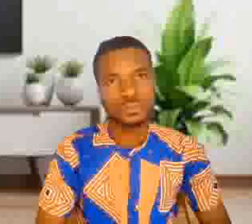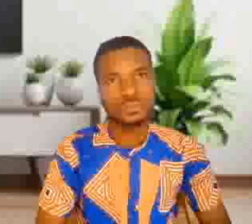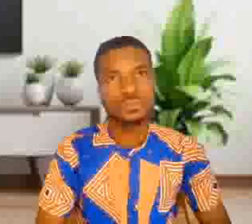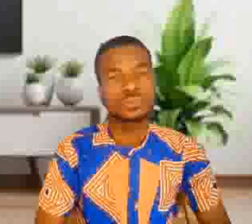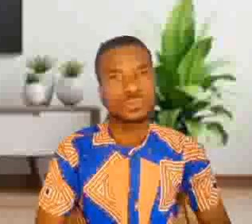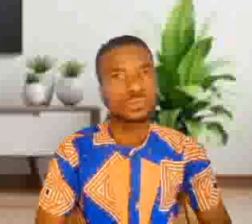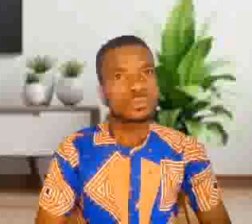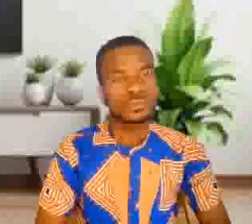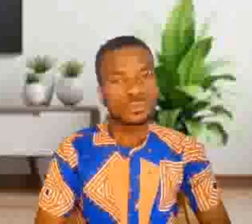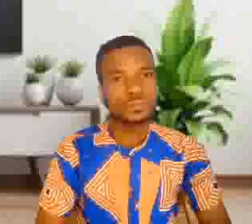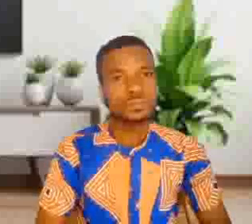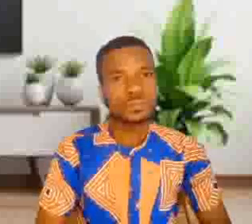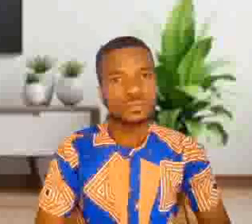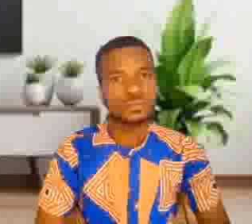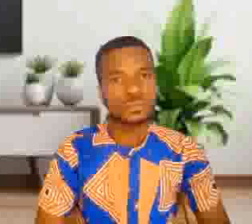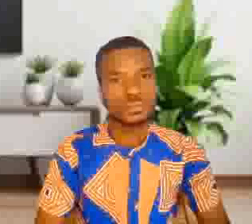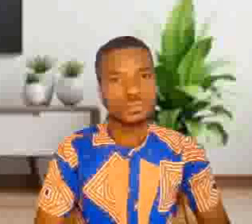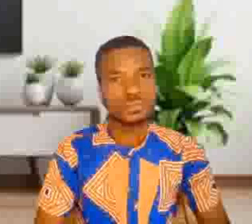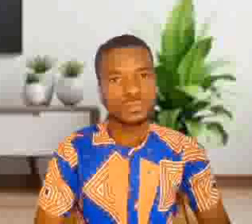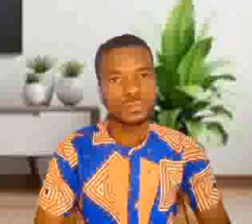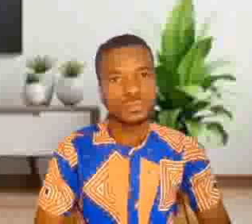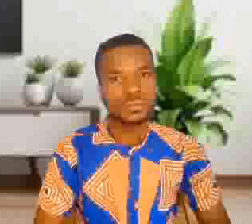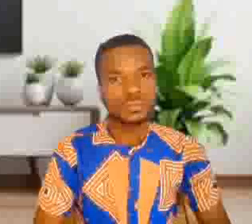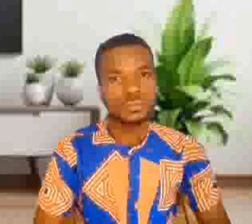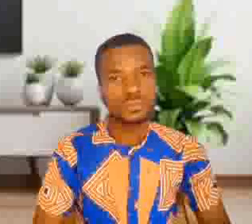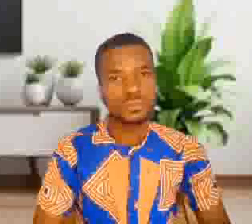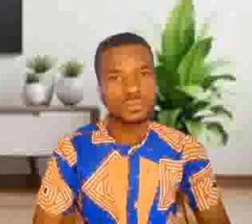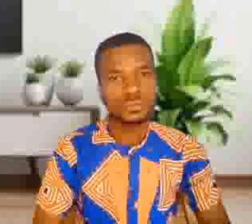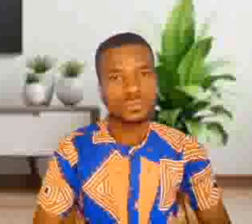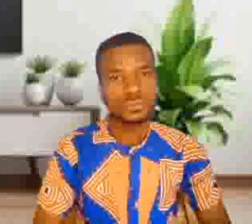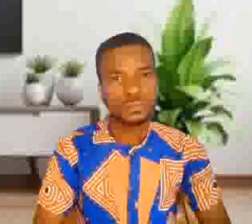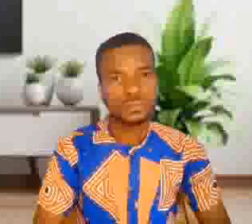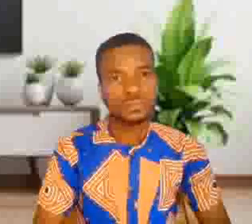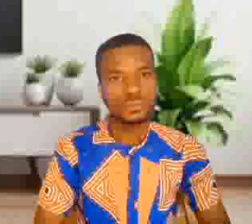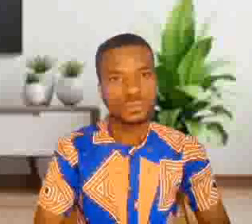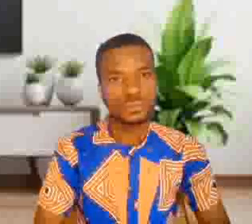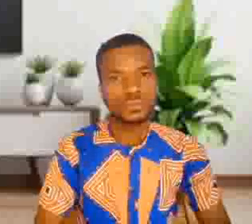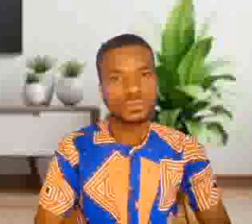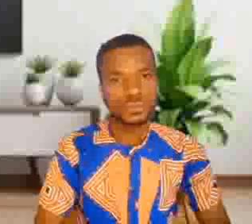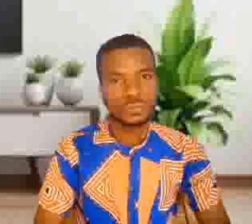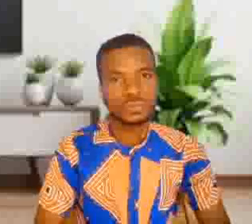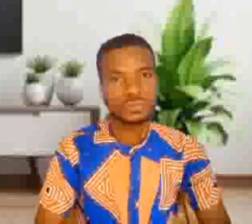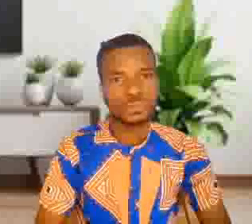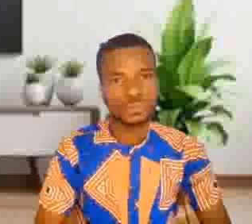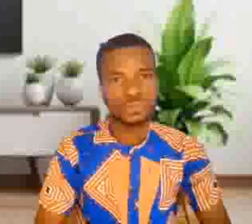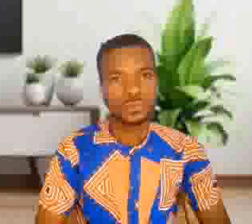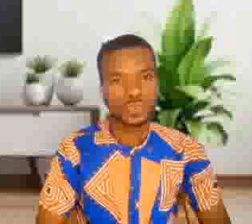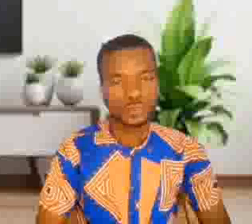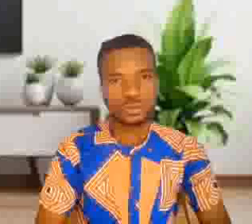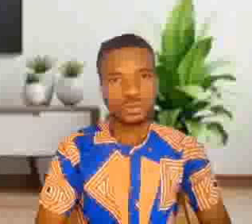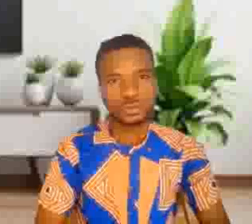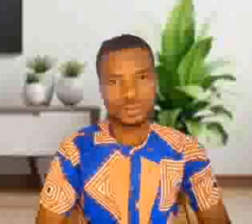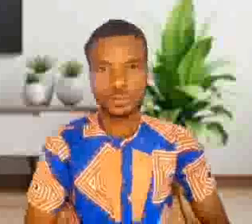He said, and the Lord blessed them. And the Lord said, Be fruitful.